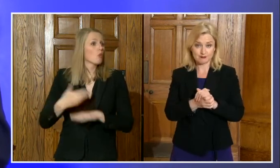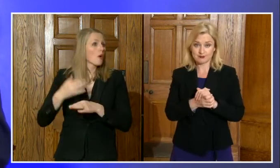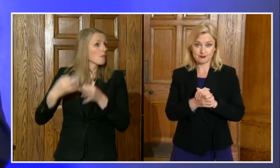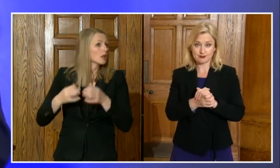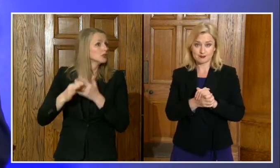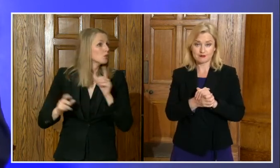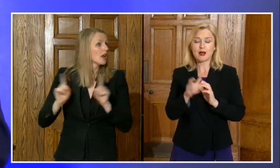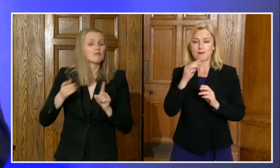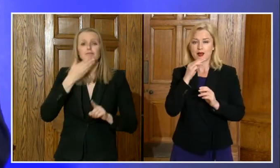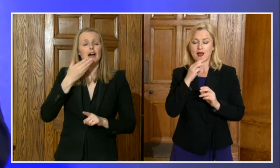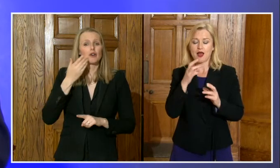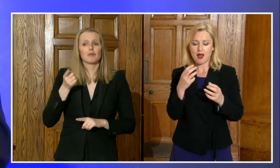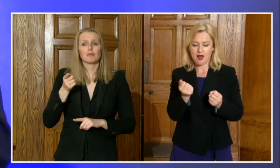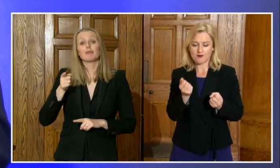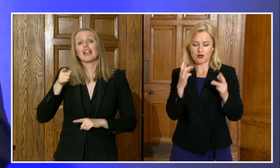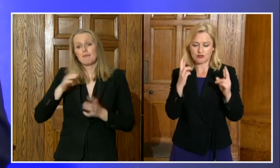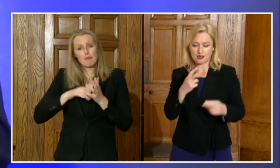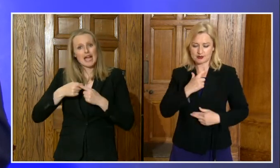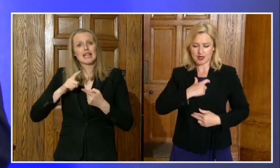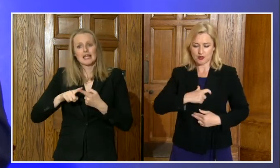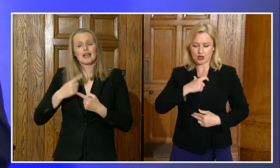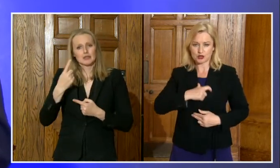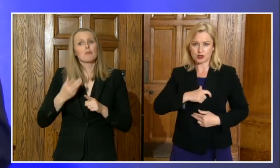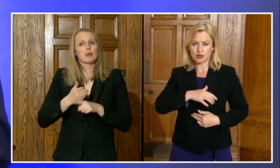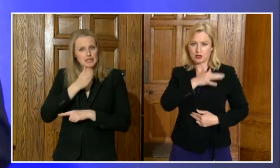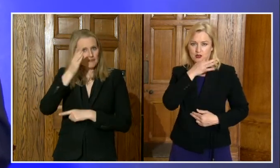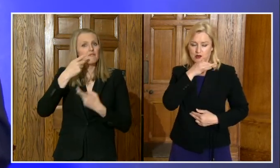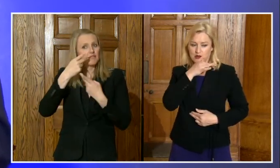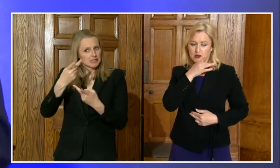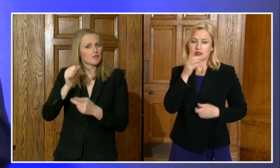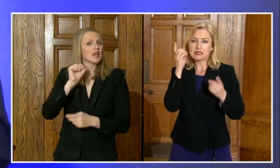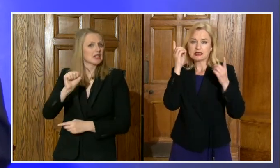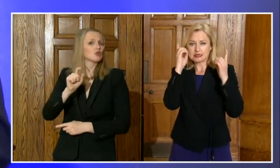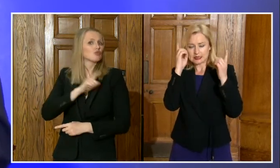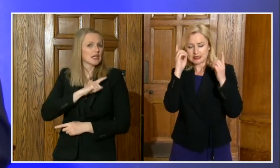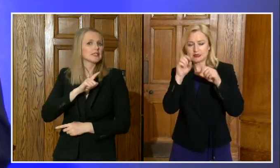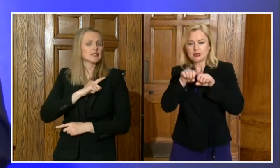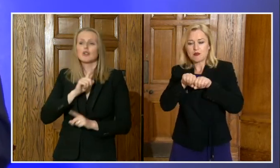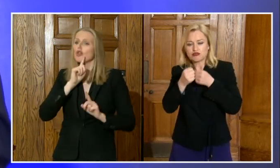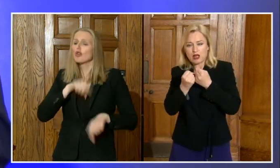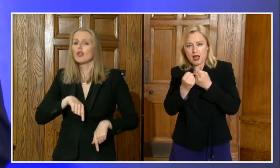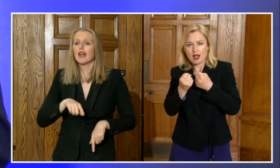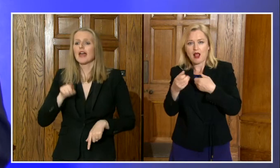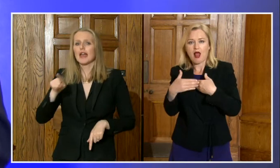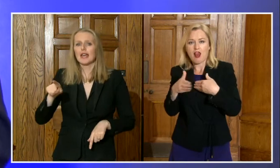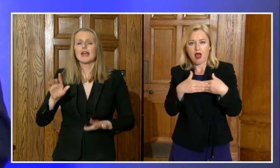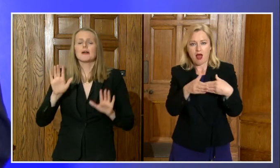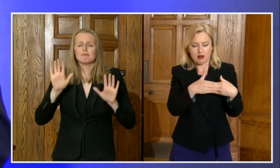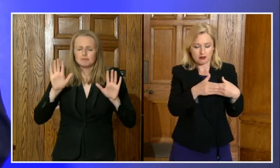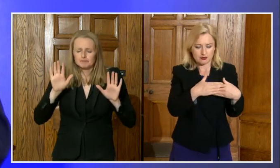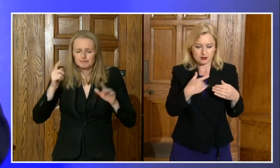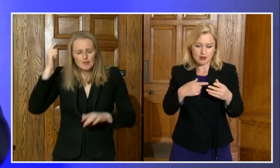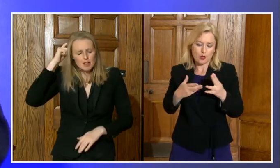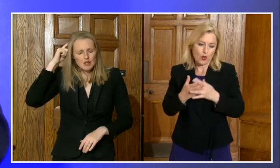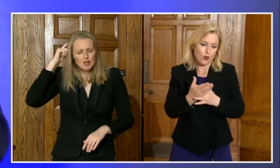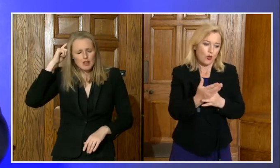of integrity, when he did, for the reasons that he did flout the lockdown rules, I know he had weighed heavy on his mind and he